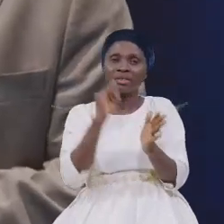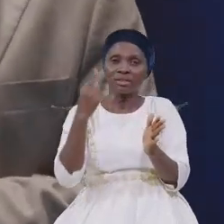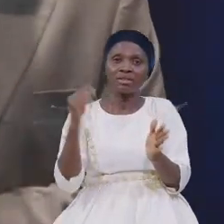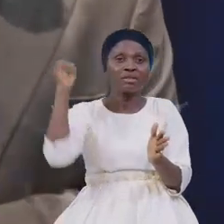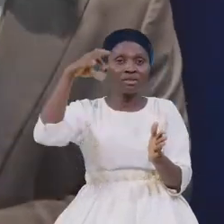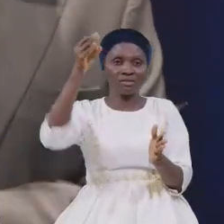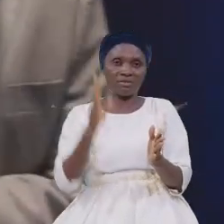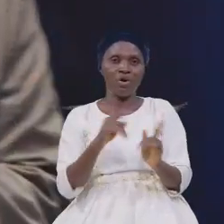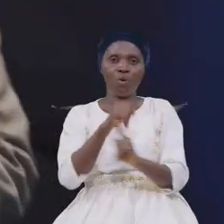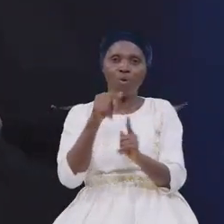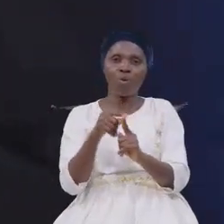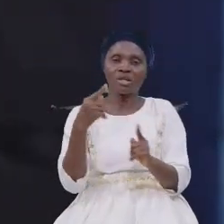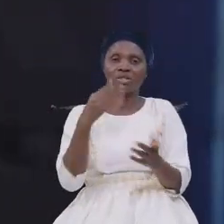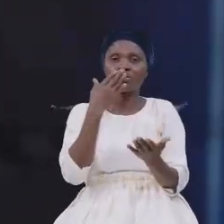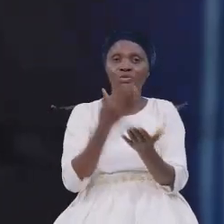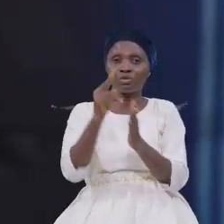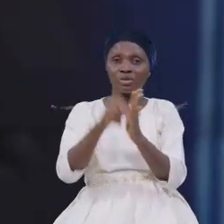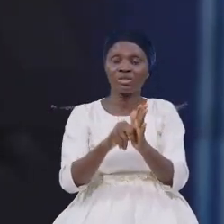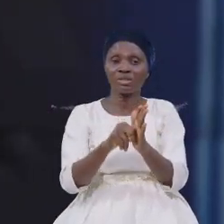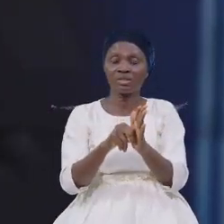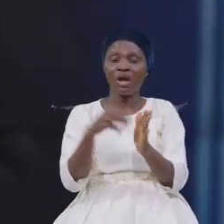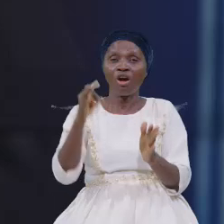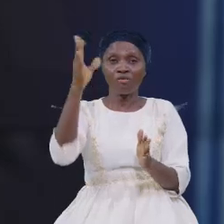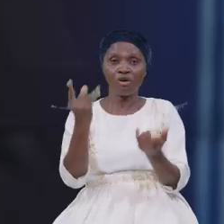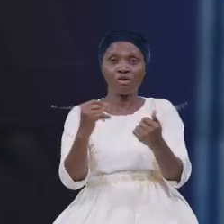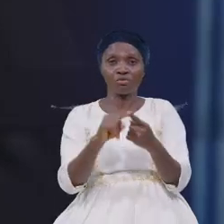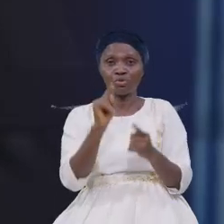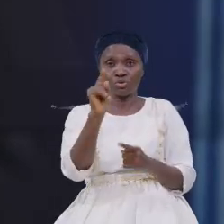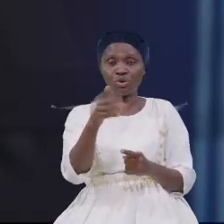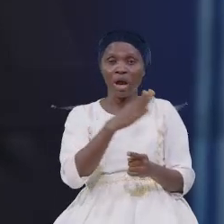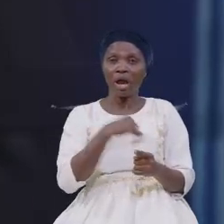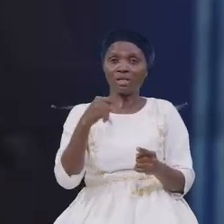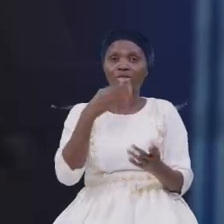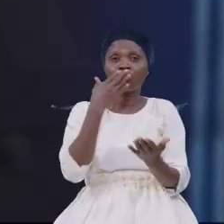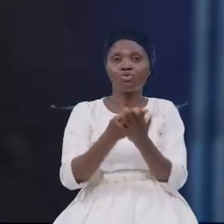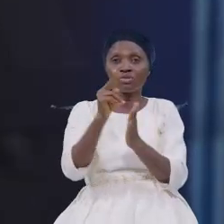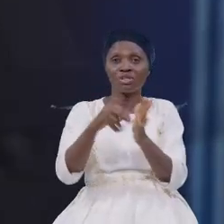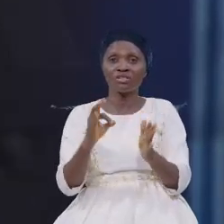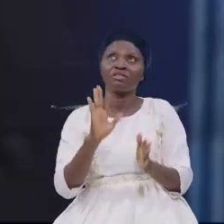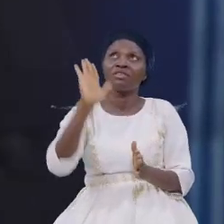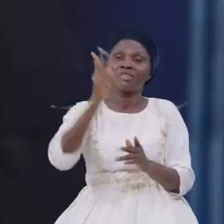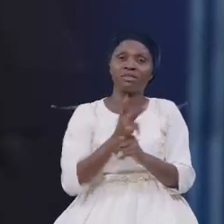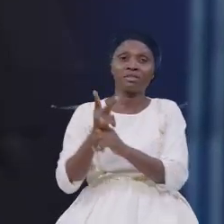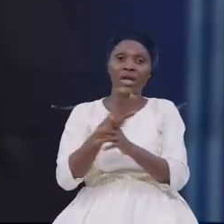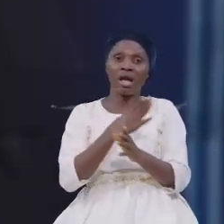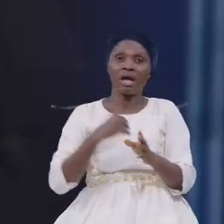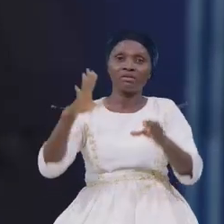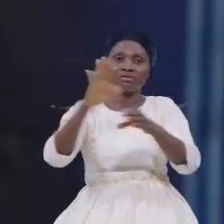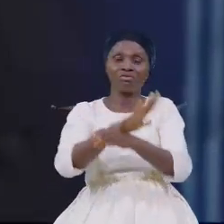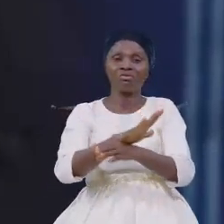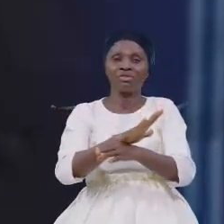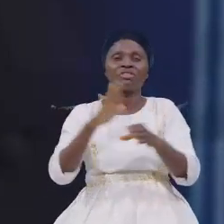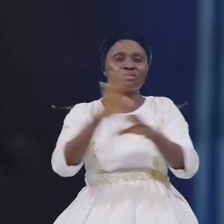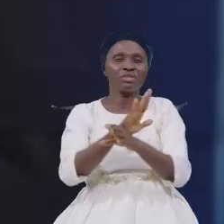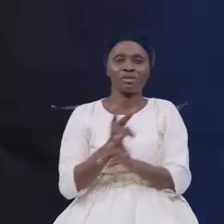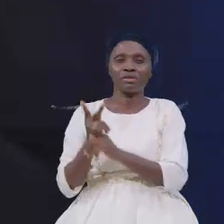of provision comes to you. And the goodness of care, sufficient care, comes to you.